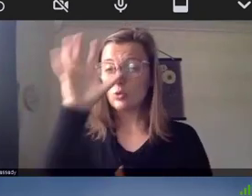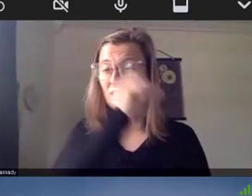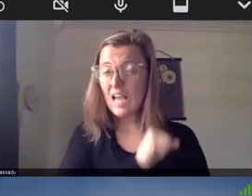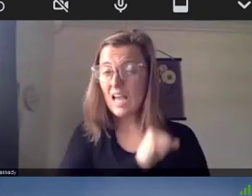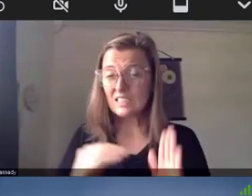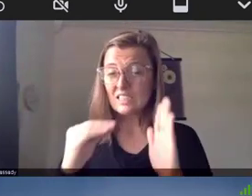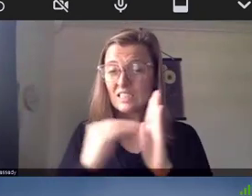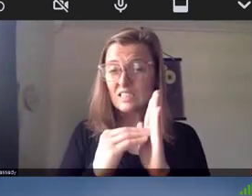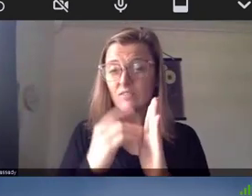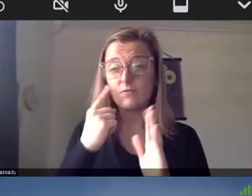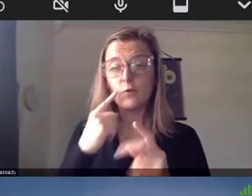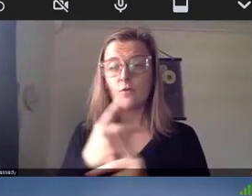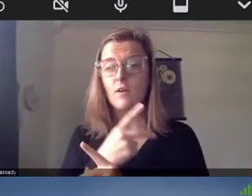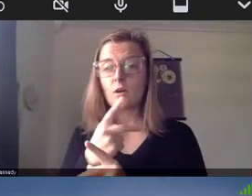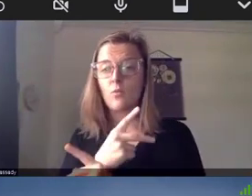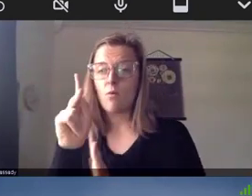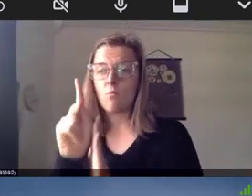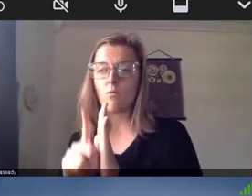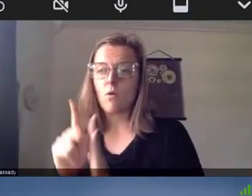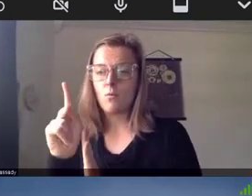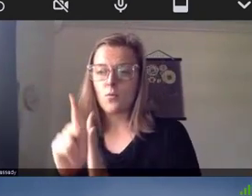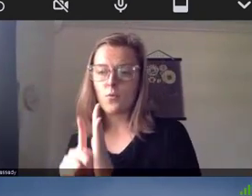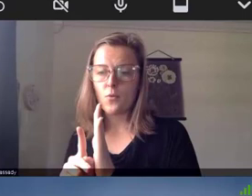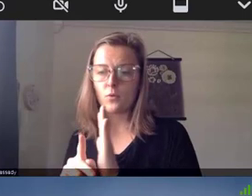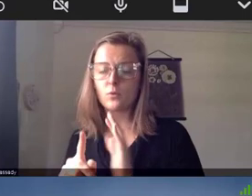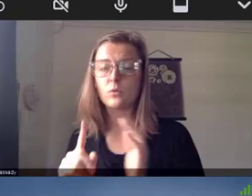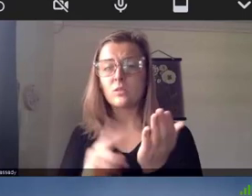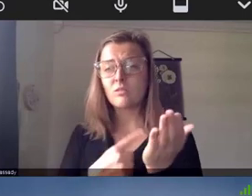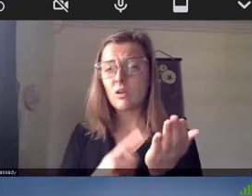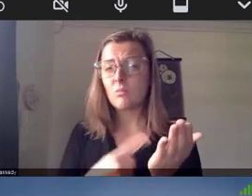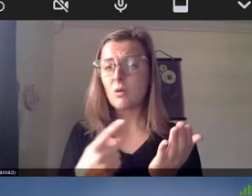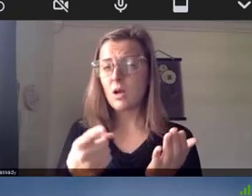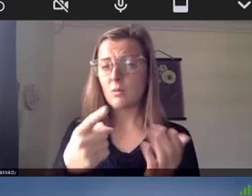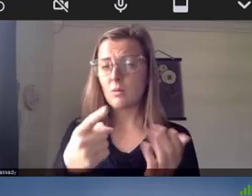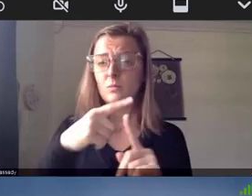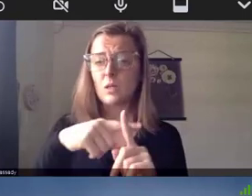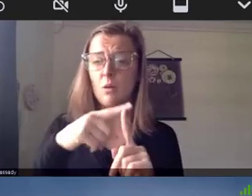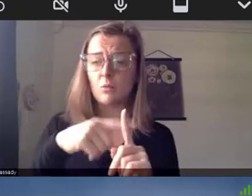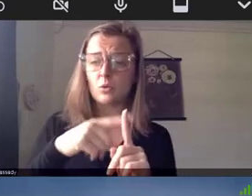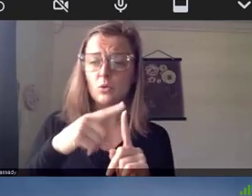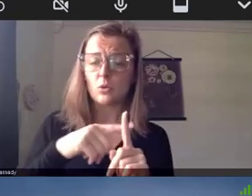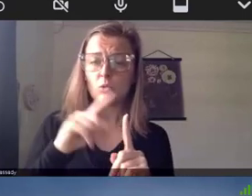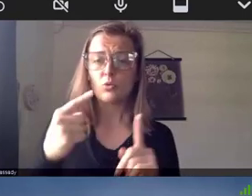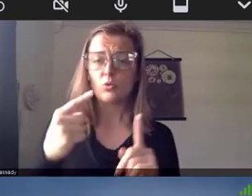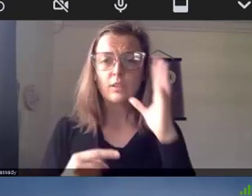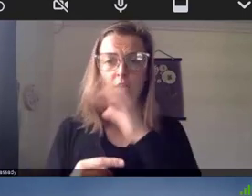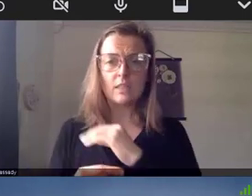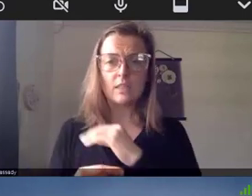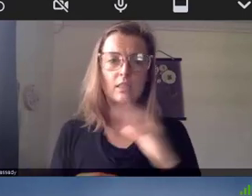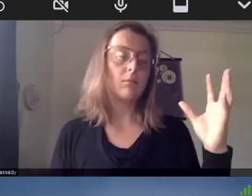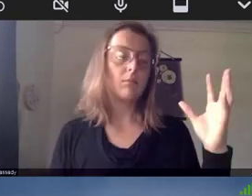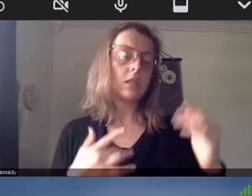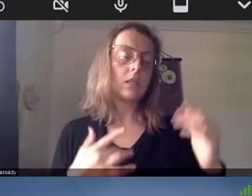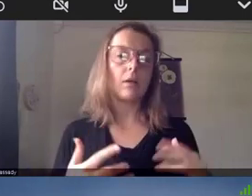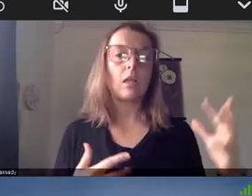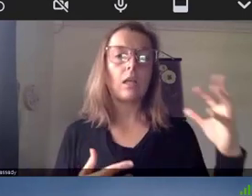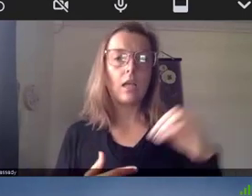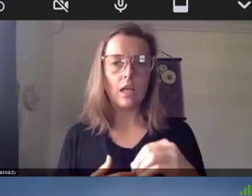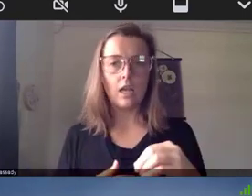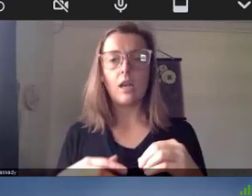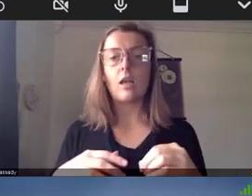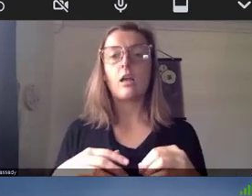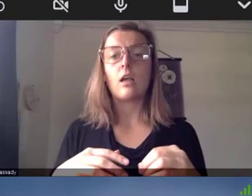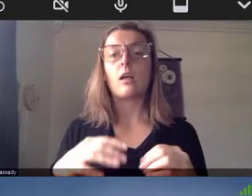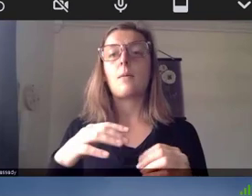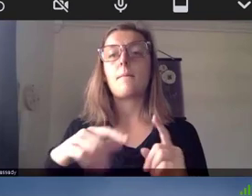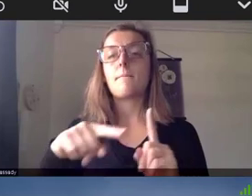temperature you find these properties at is the inlet temperature plus the outlet temperature divided by 2, so the average temperature. But maybe you don't know the outlet